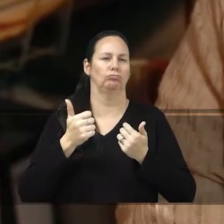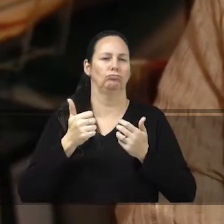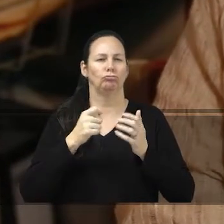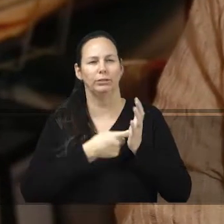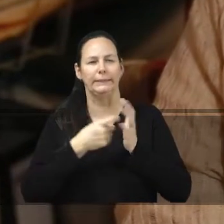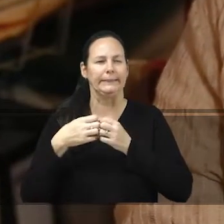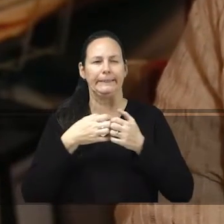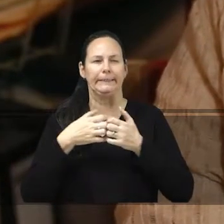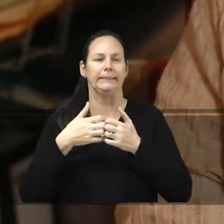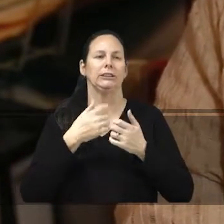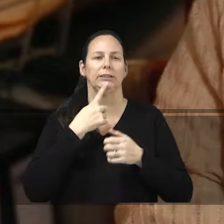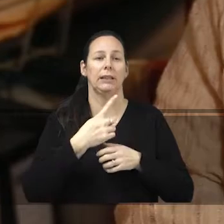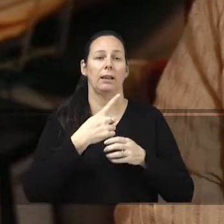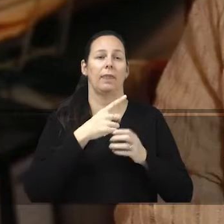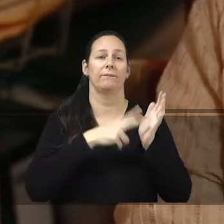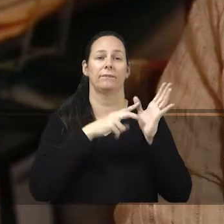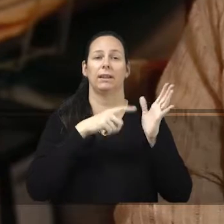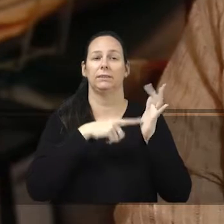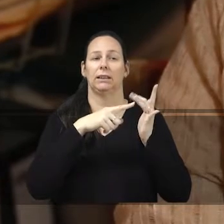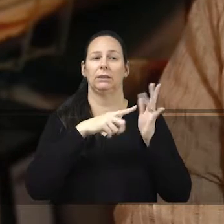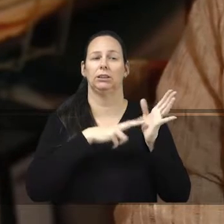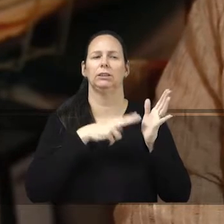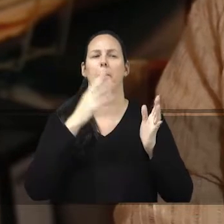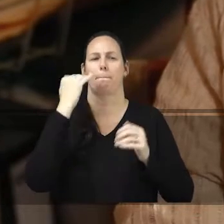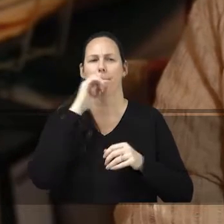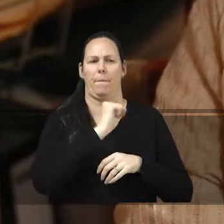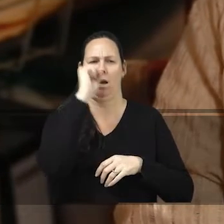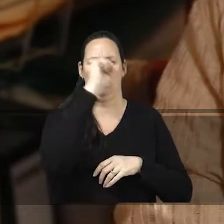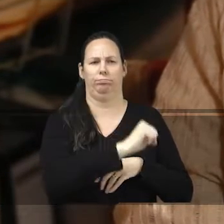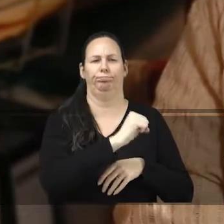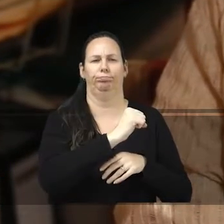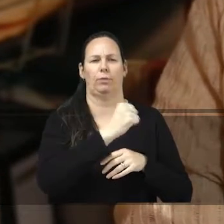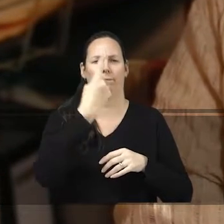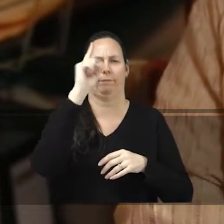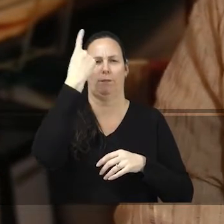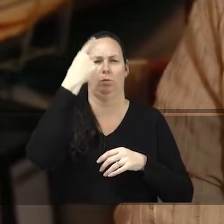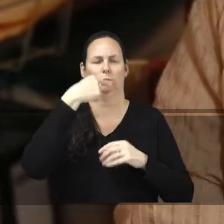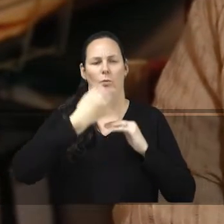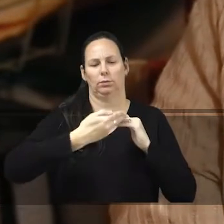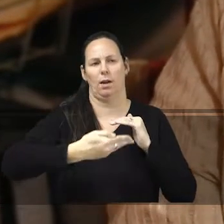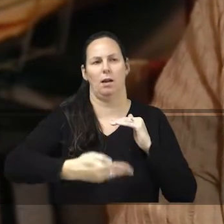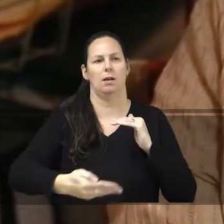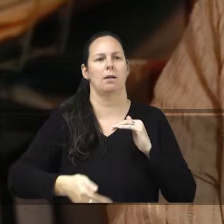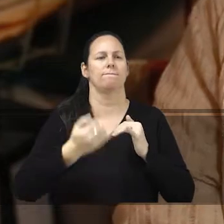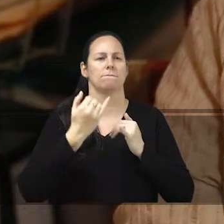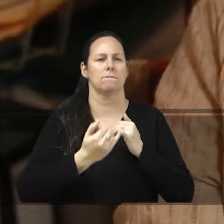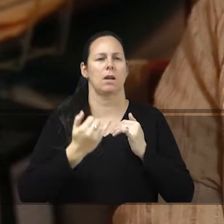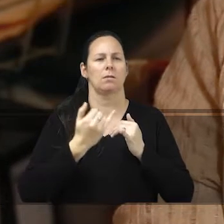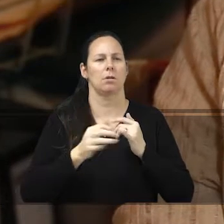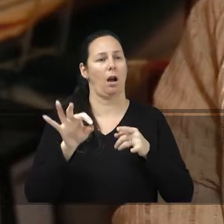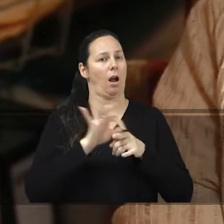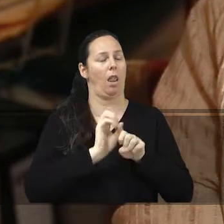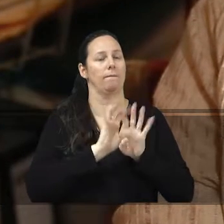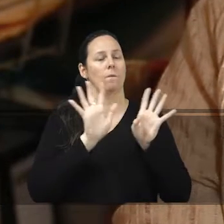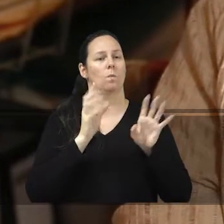resistance. And I have to say that Vatican is a male hierarchy of the First Order. A very colourful one.